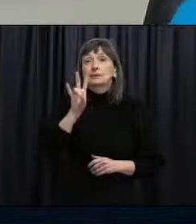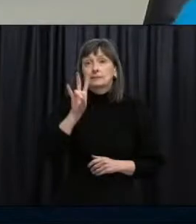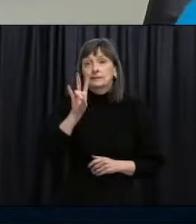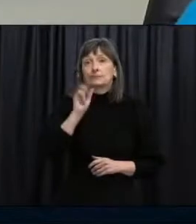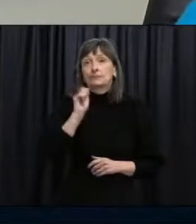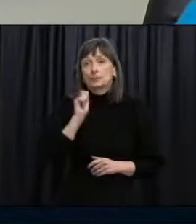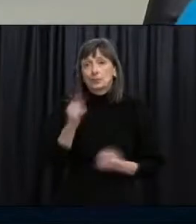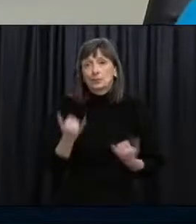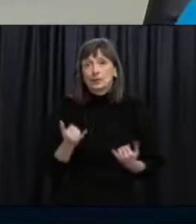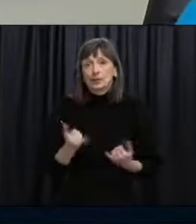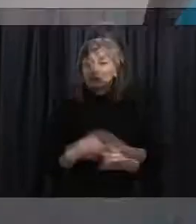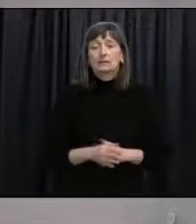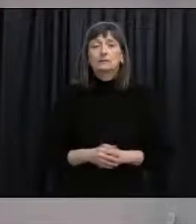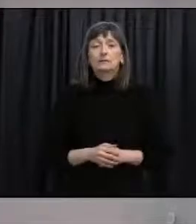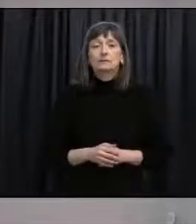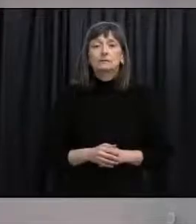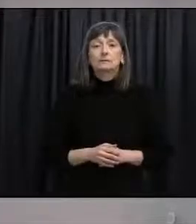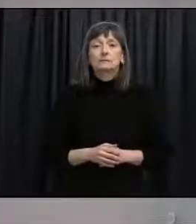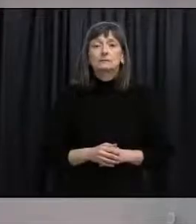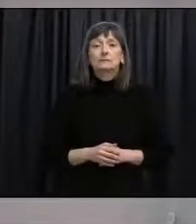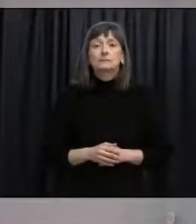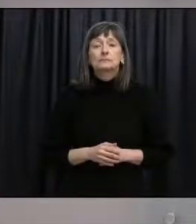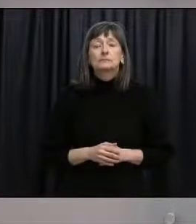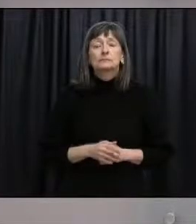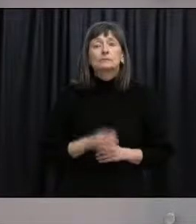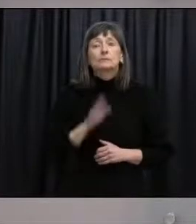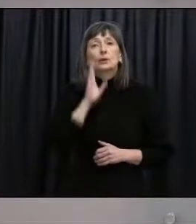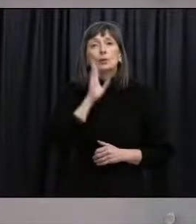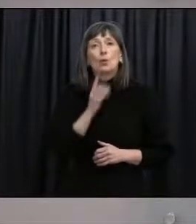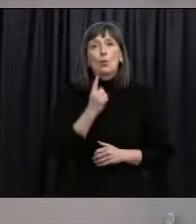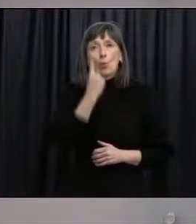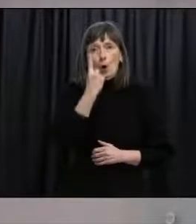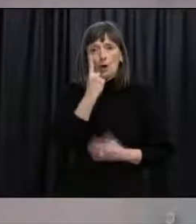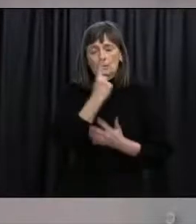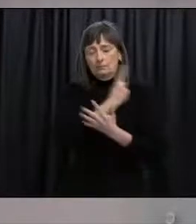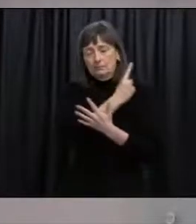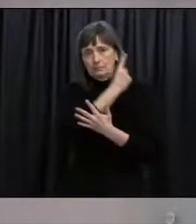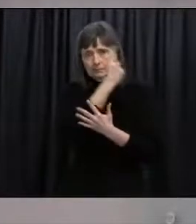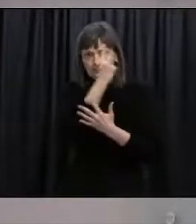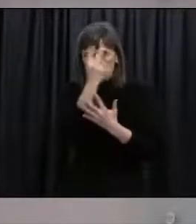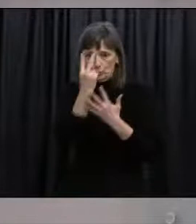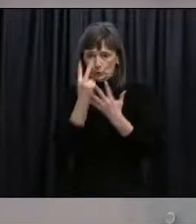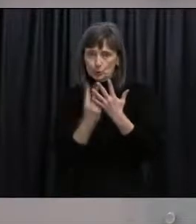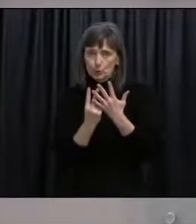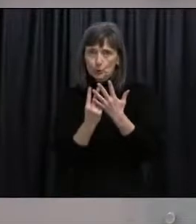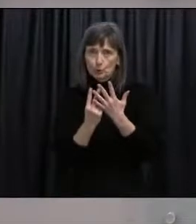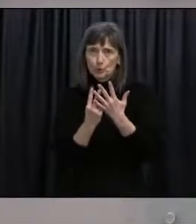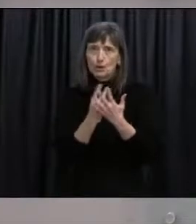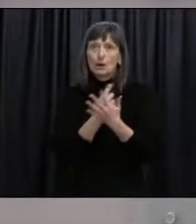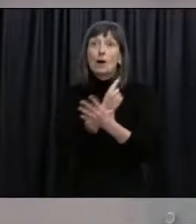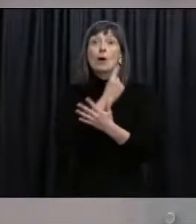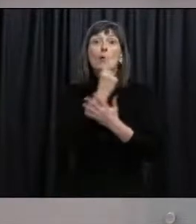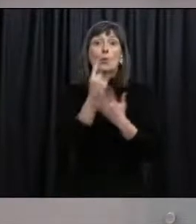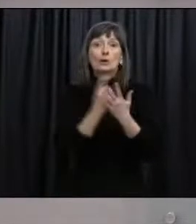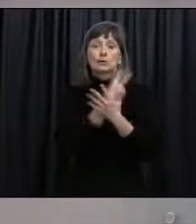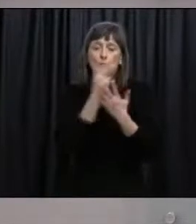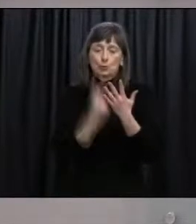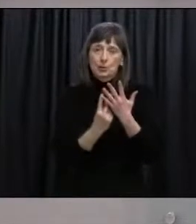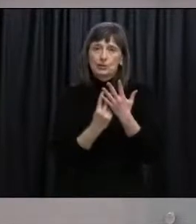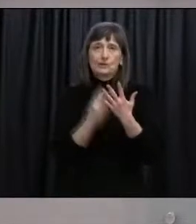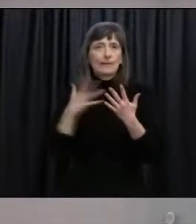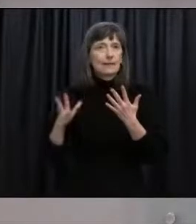registered for today's call. The question and answer session will be conducted in one round, where each reporter will have the opportunity to ask one question and one